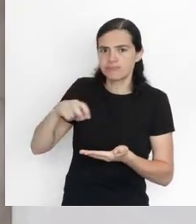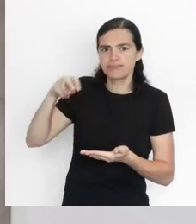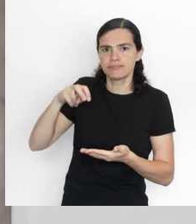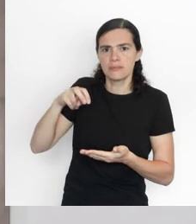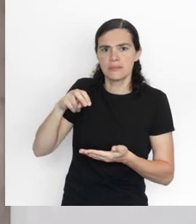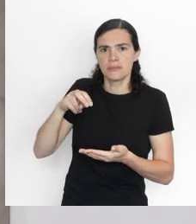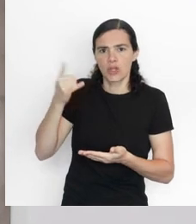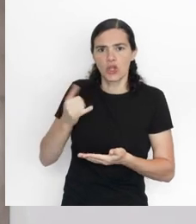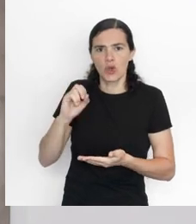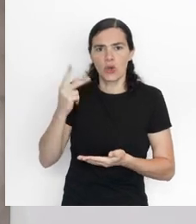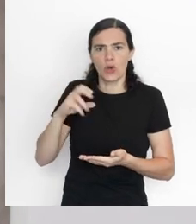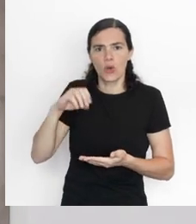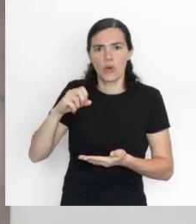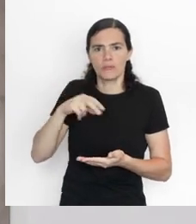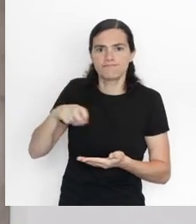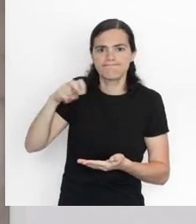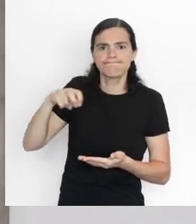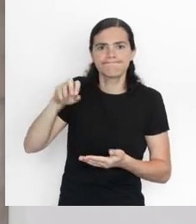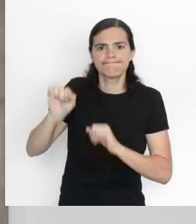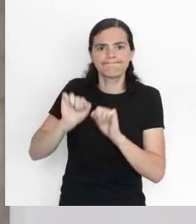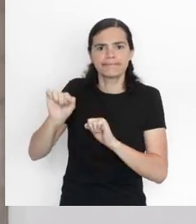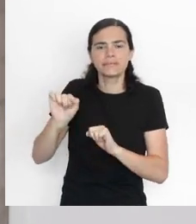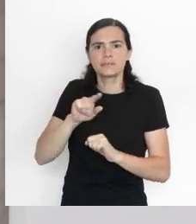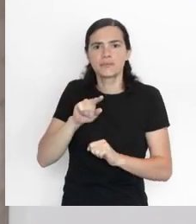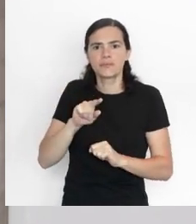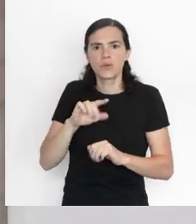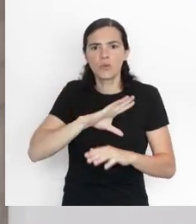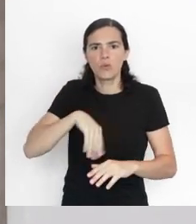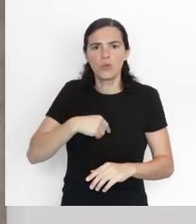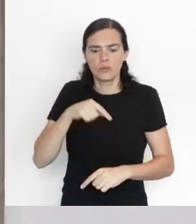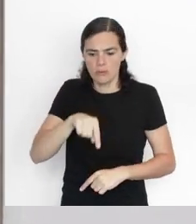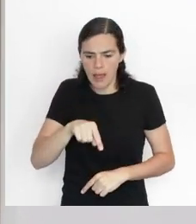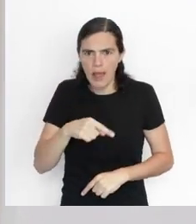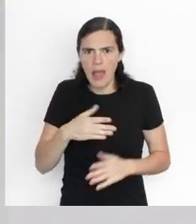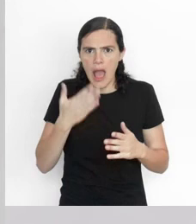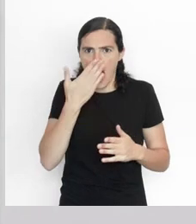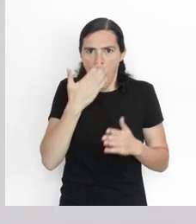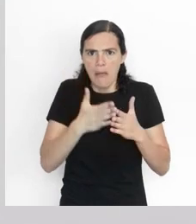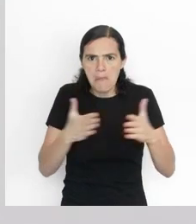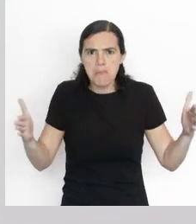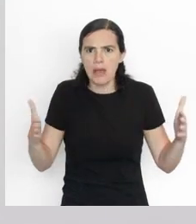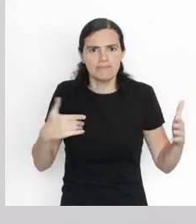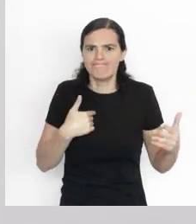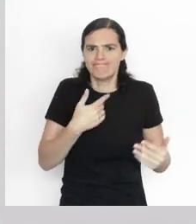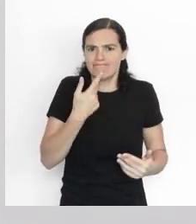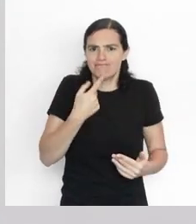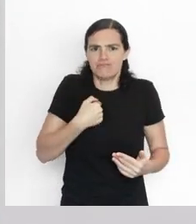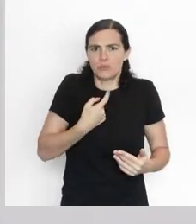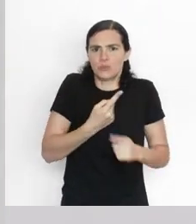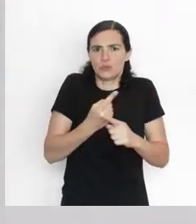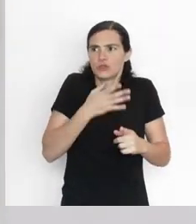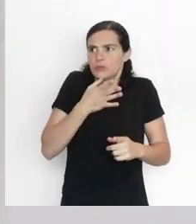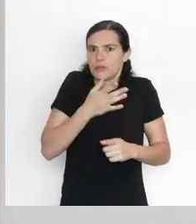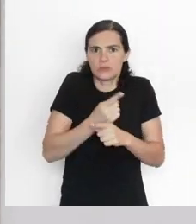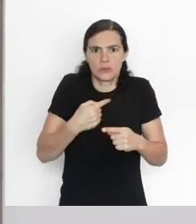Actually, when you climb Yoko Ono's stairs, the world below you looks bigger.